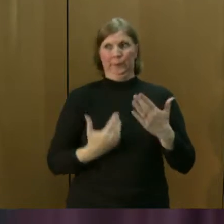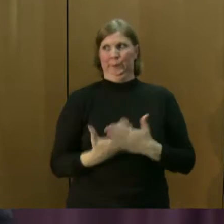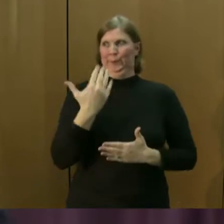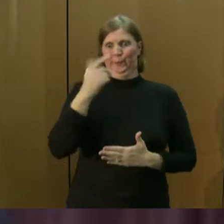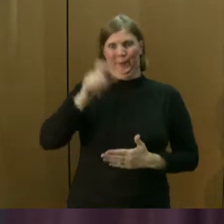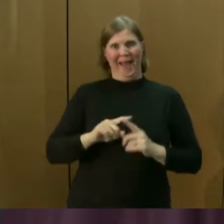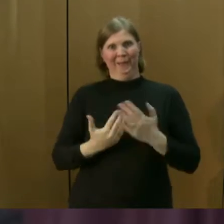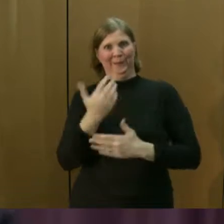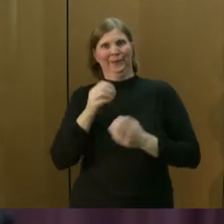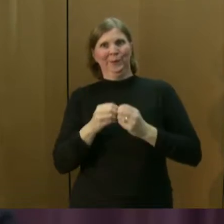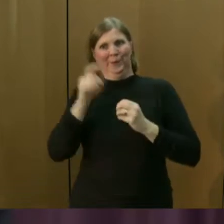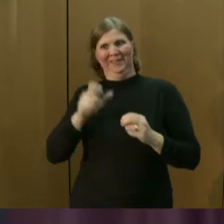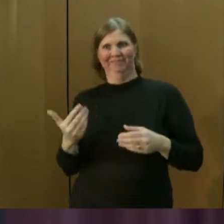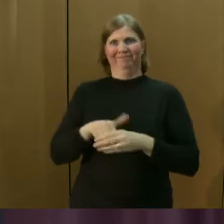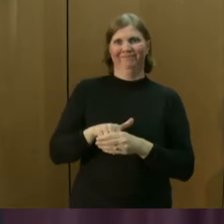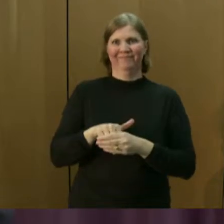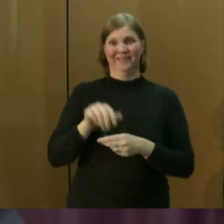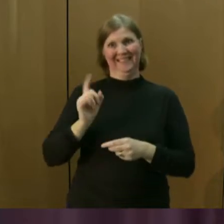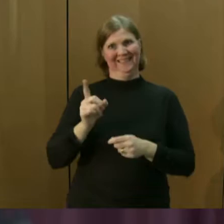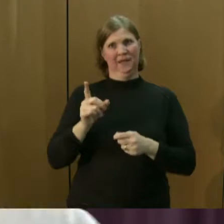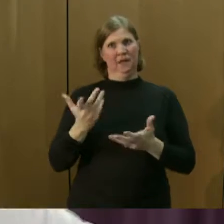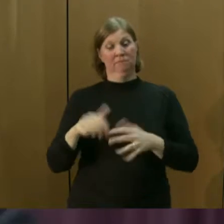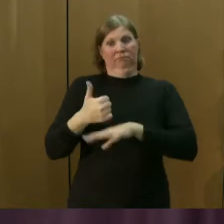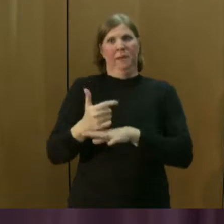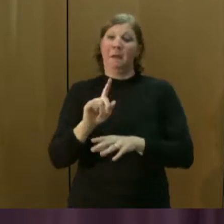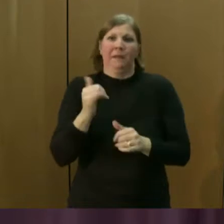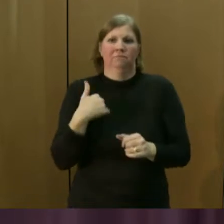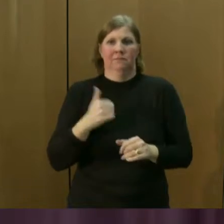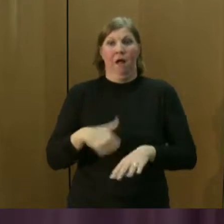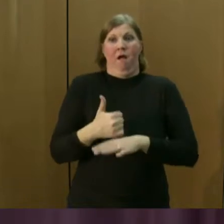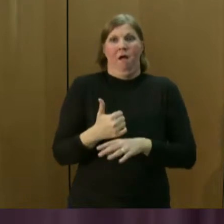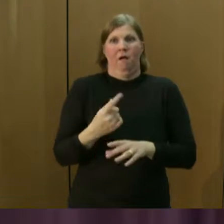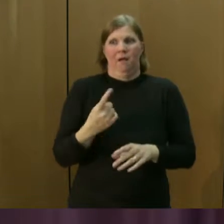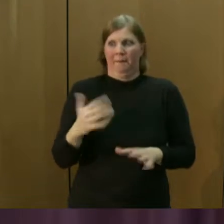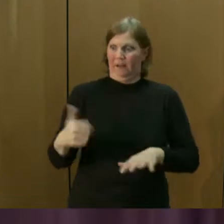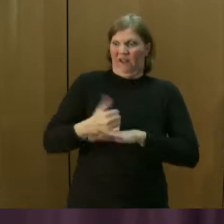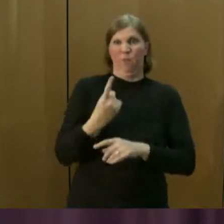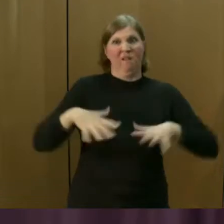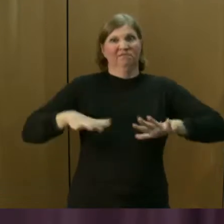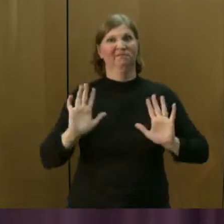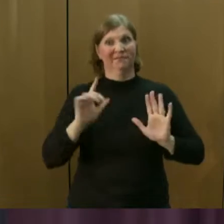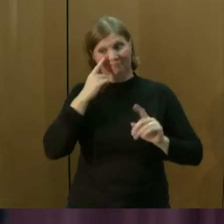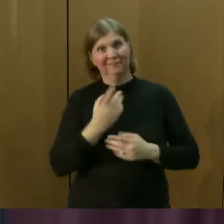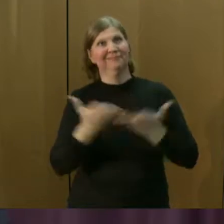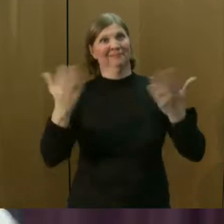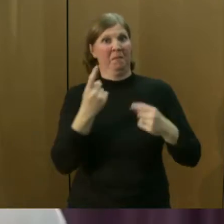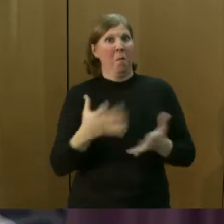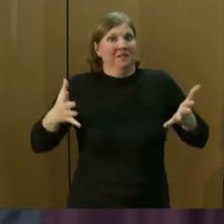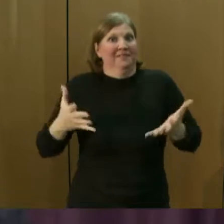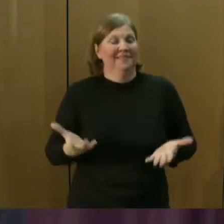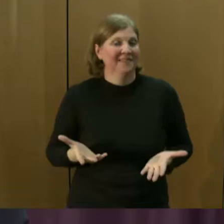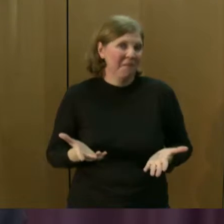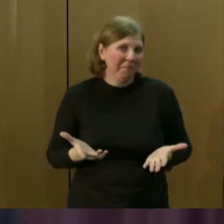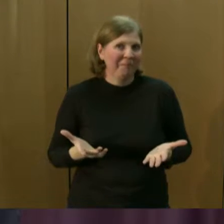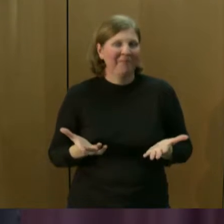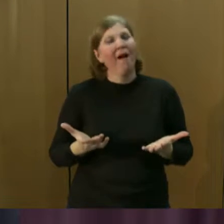are doing it just because it's a once-in-a-lifetime thing to do, but also real professional emerged companies and really